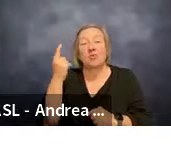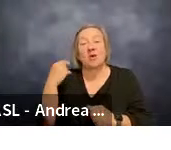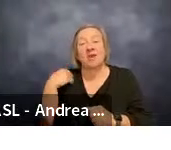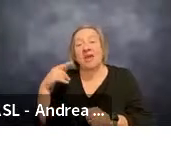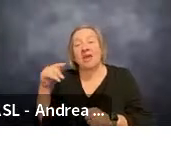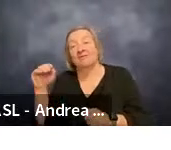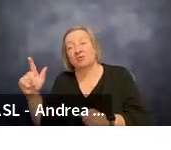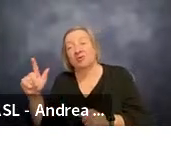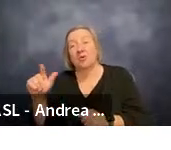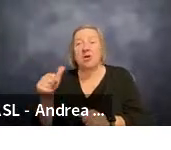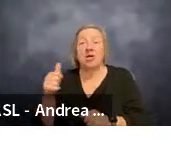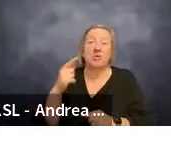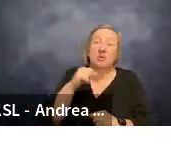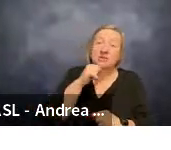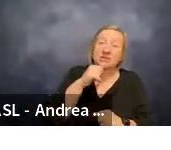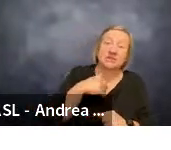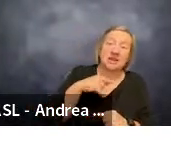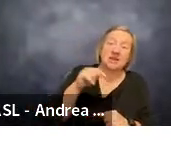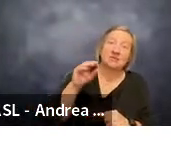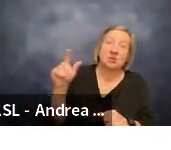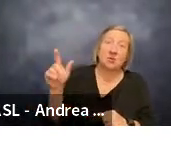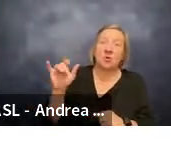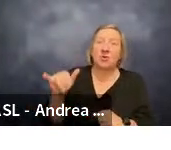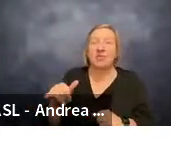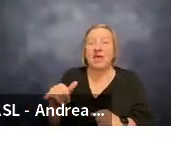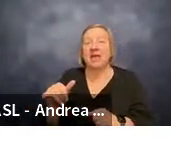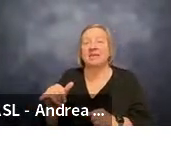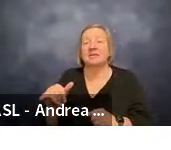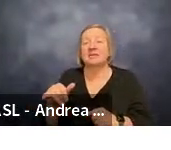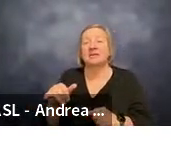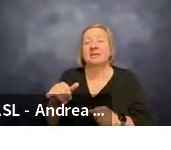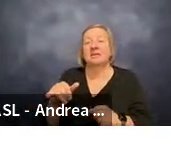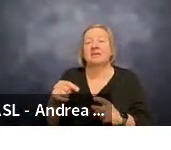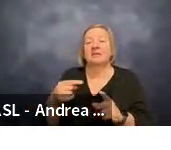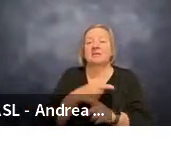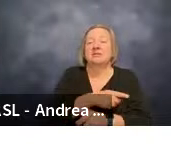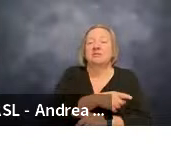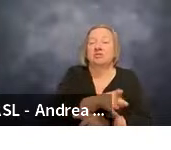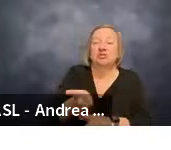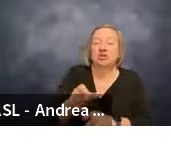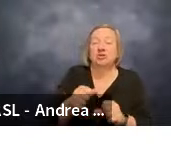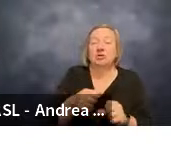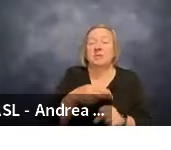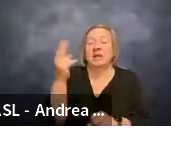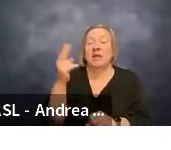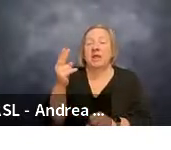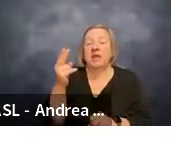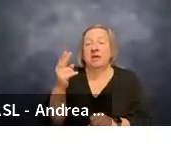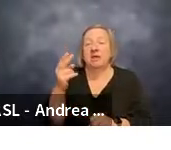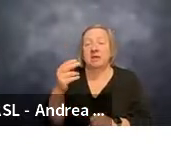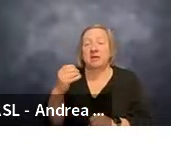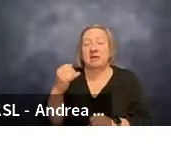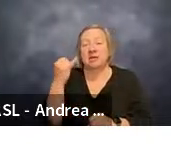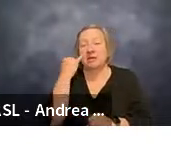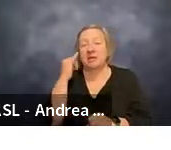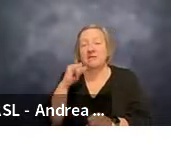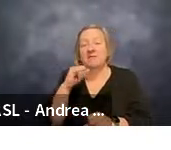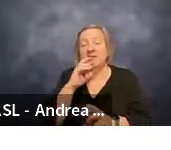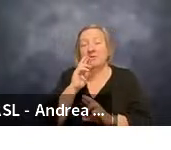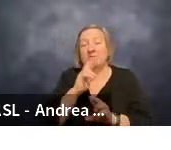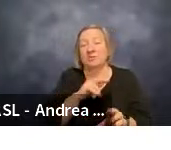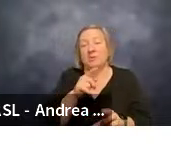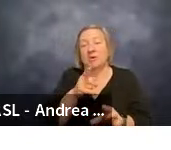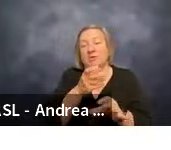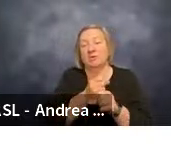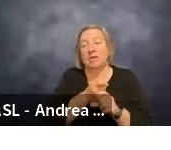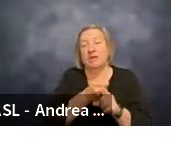and the other one doesn't, that diversion factor could be kind of high. And if this is what, the response you're getting